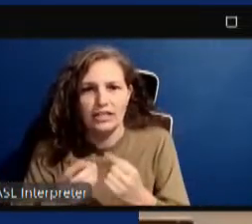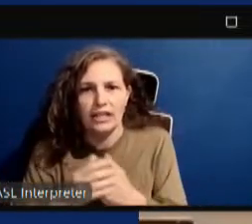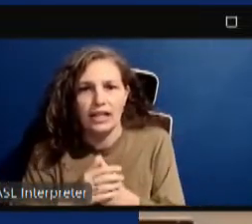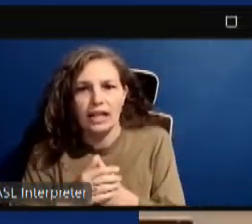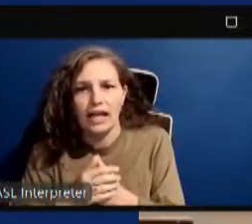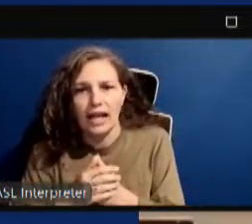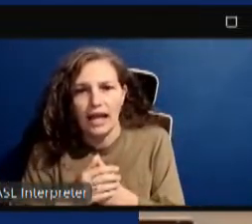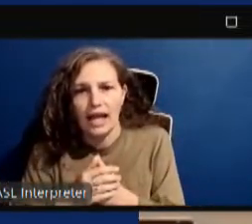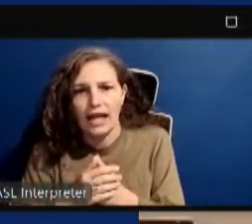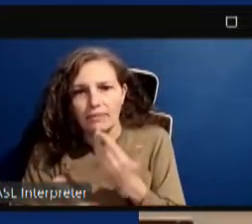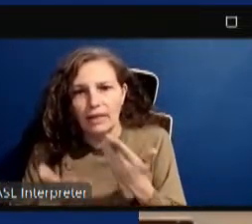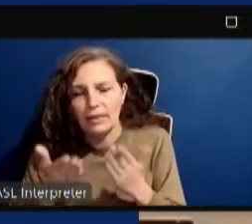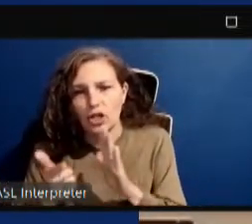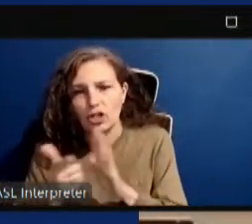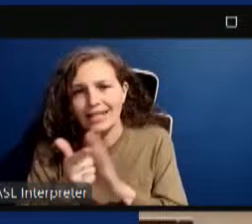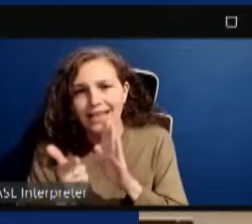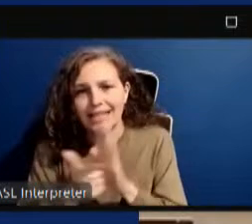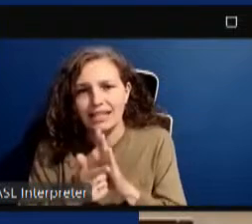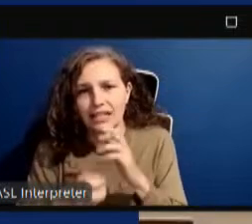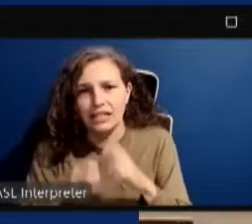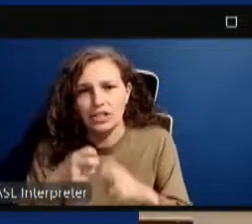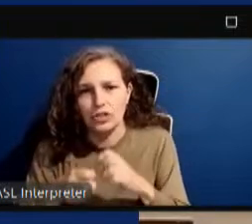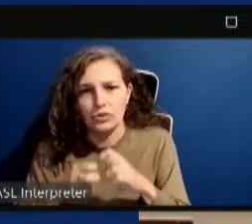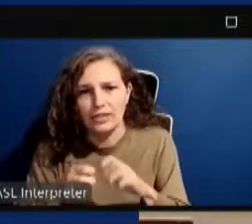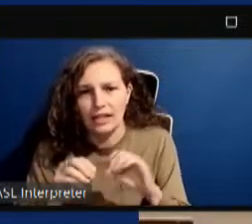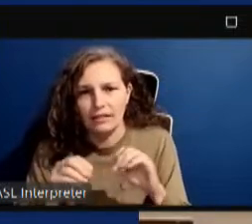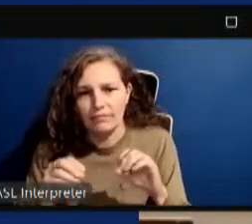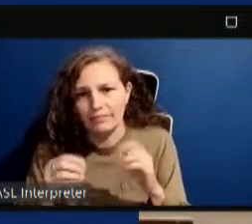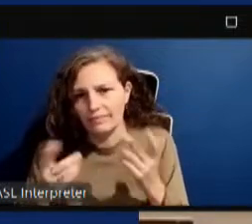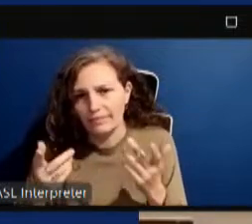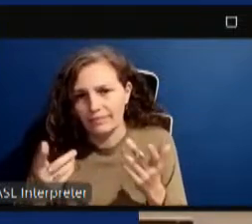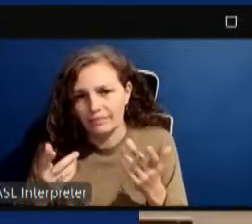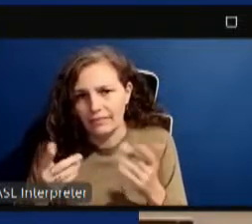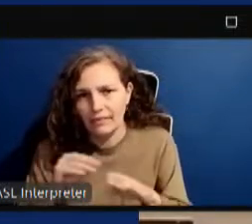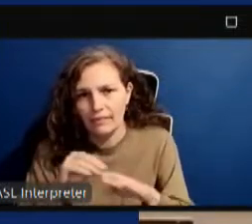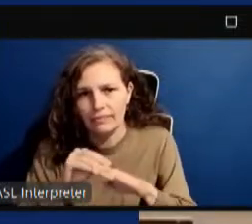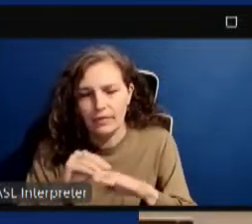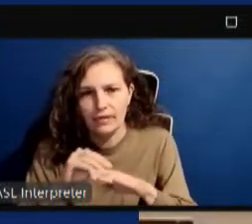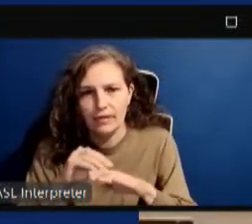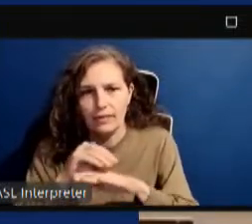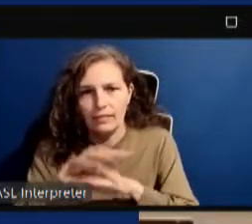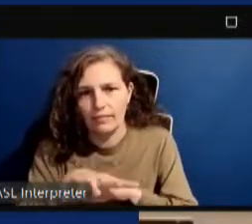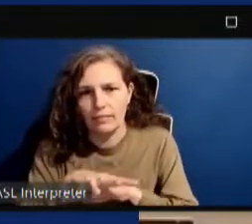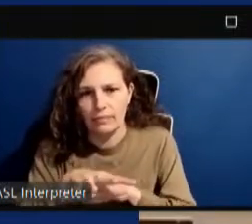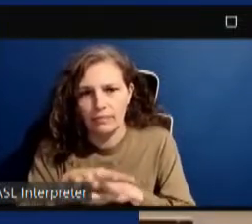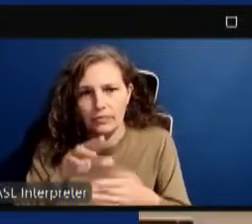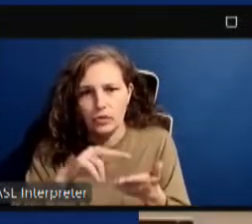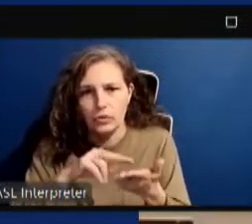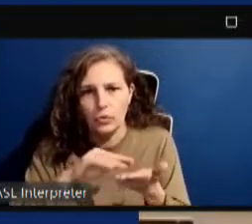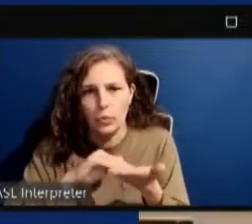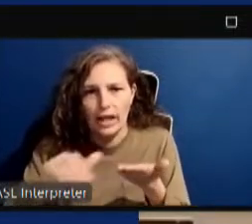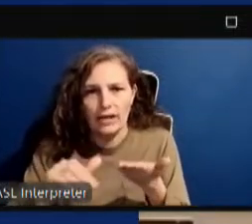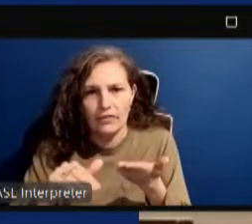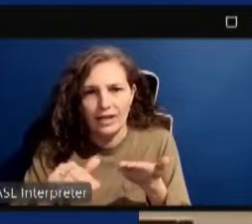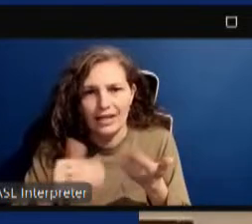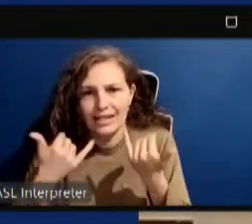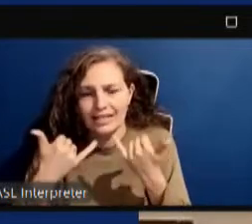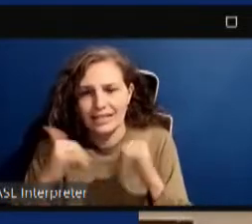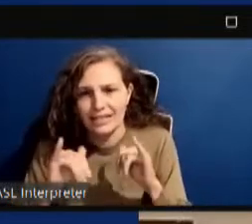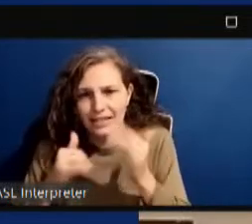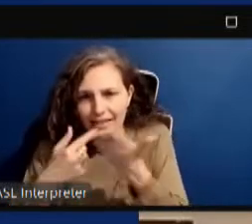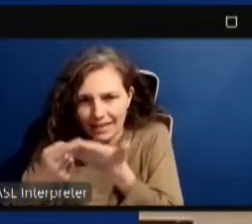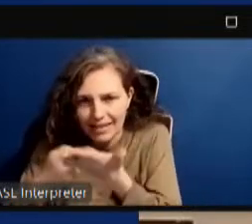them not being able to waive those fees. It is still an open question as to whether or not the Board